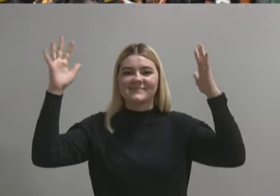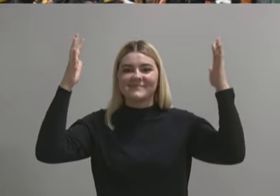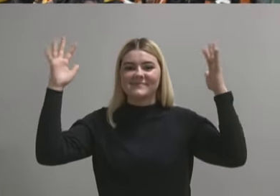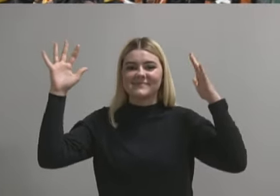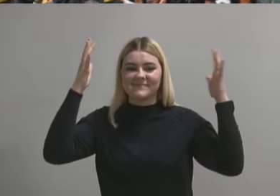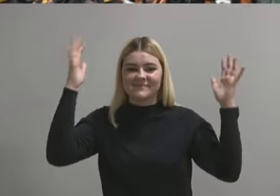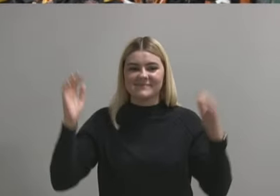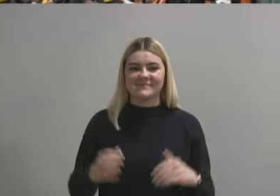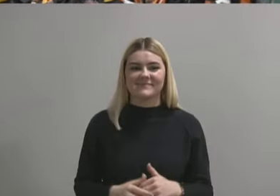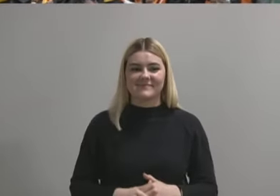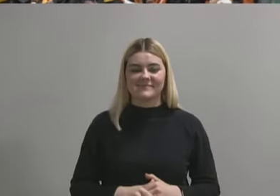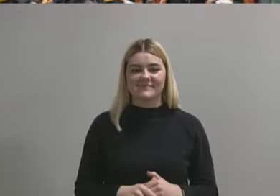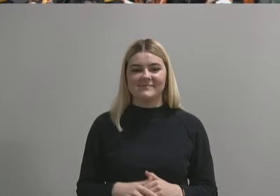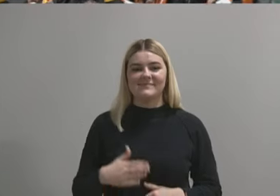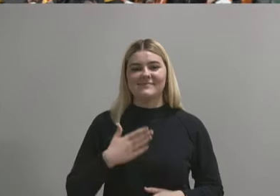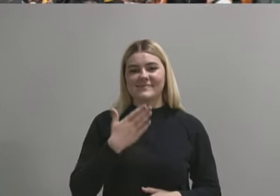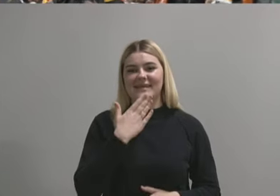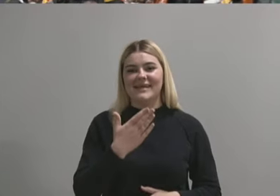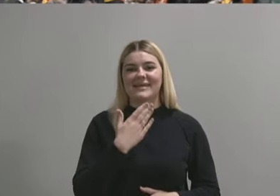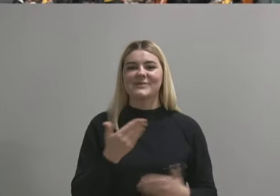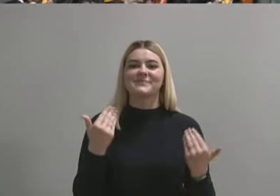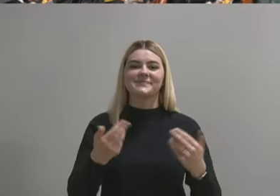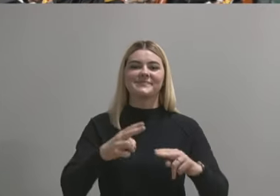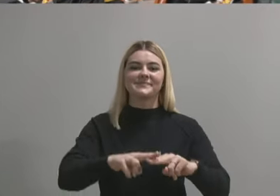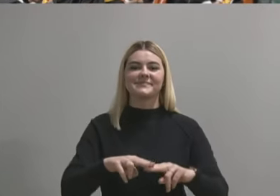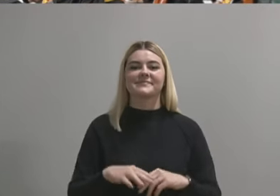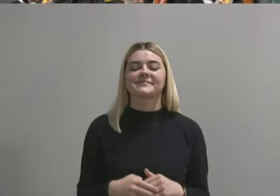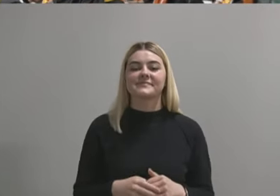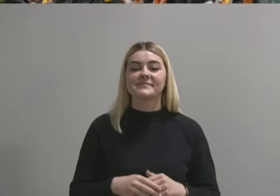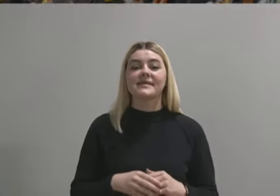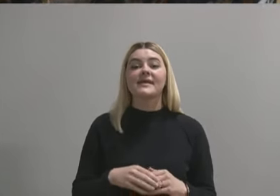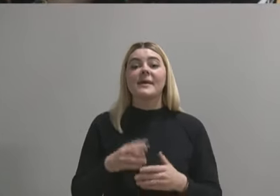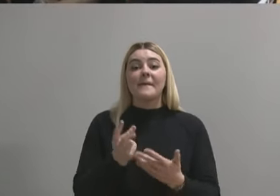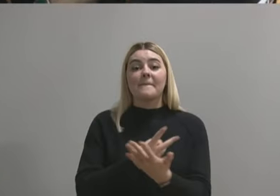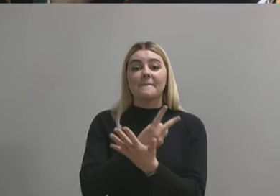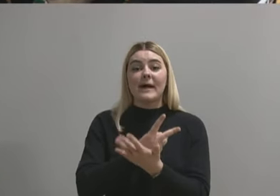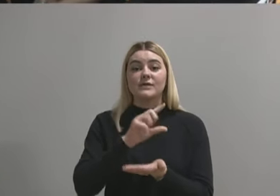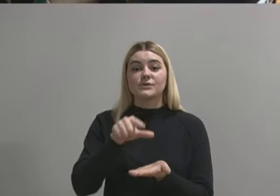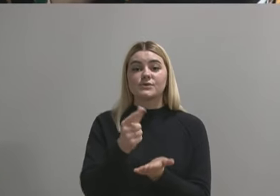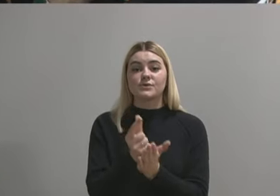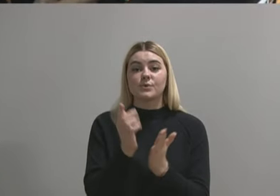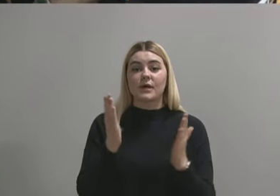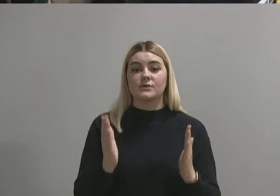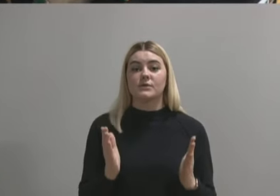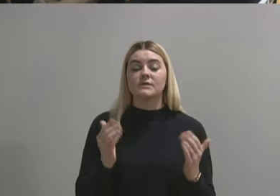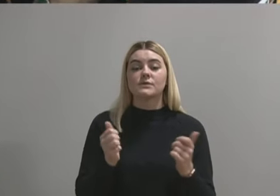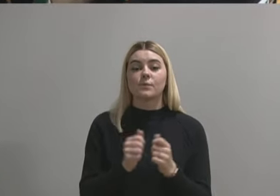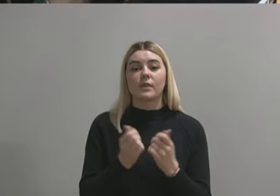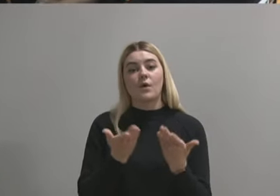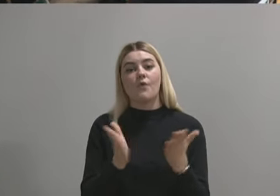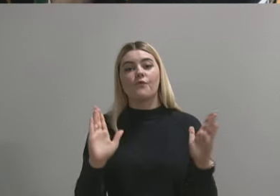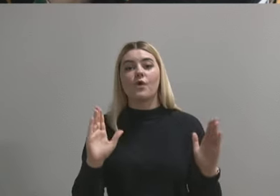Thank you. Be seated, please. Master's students with an overall GPA of